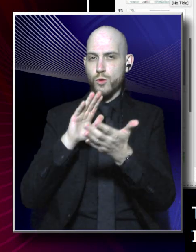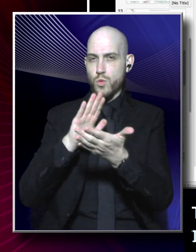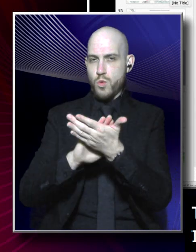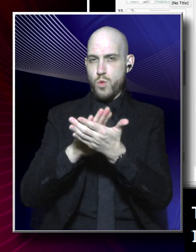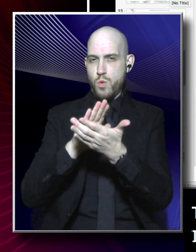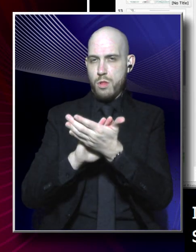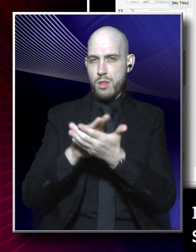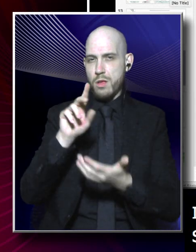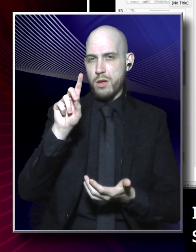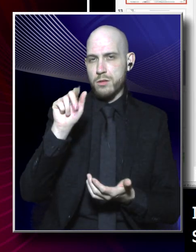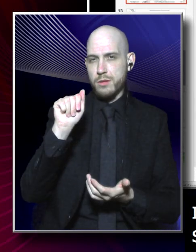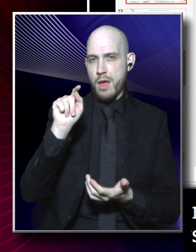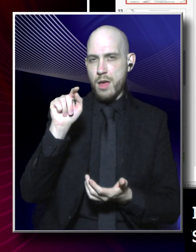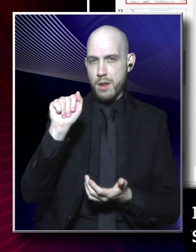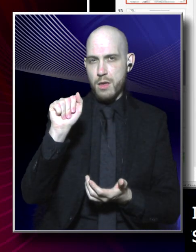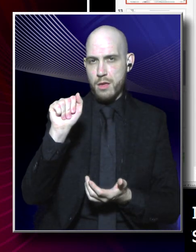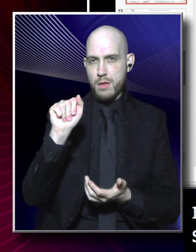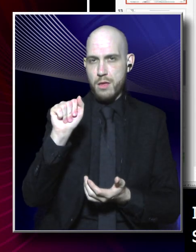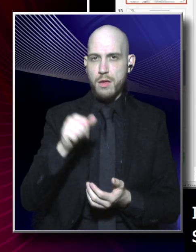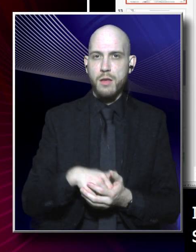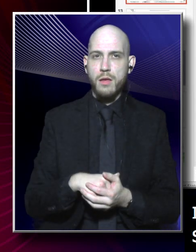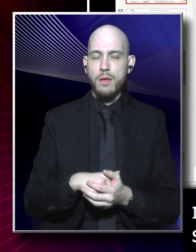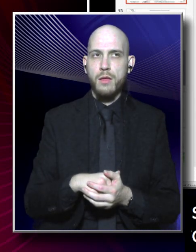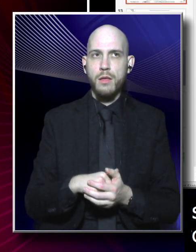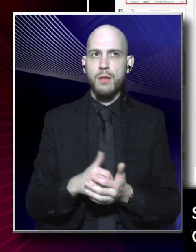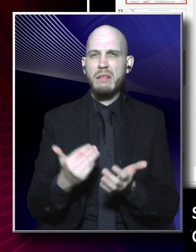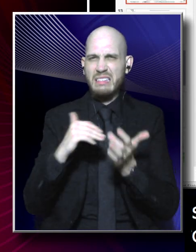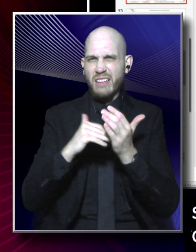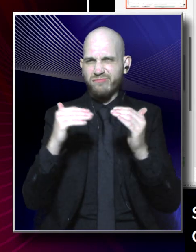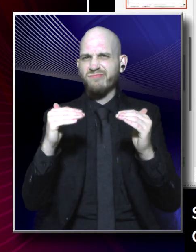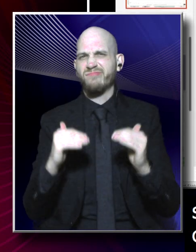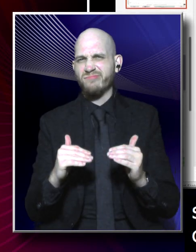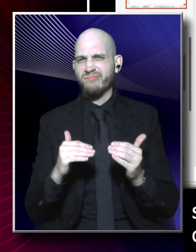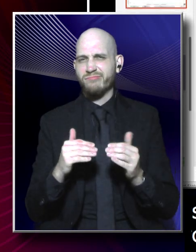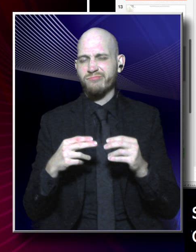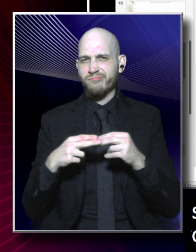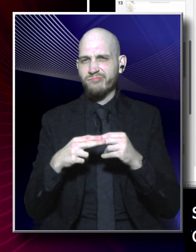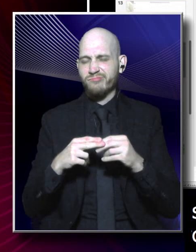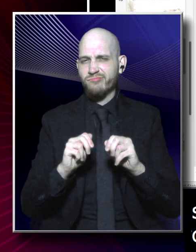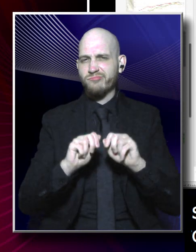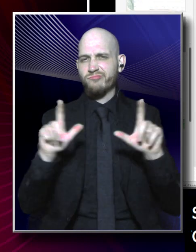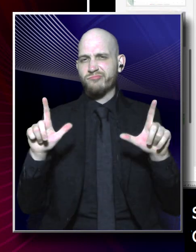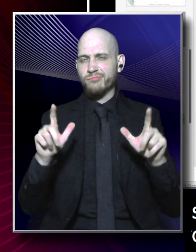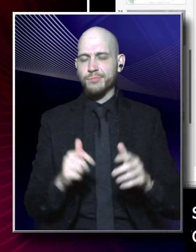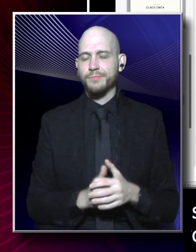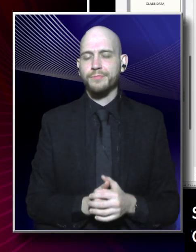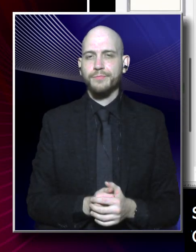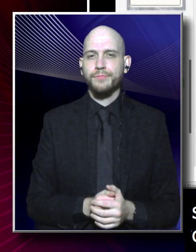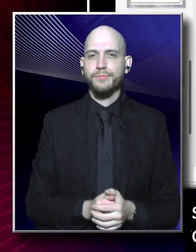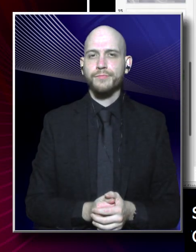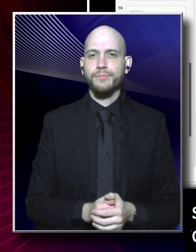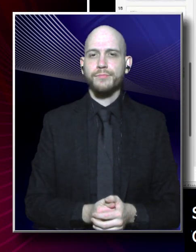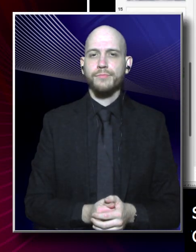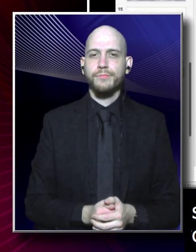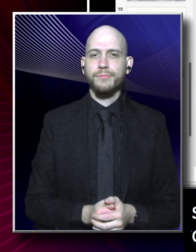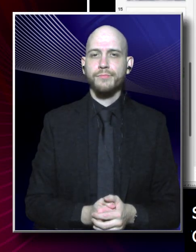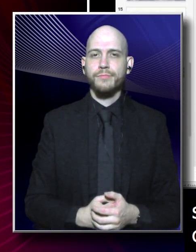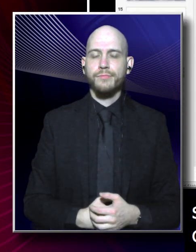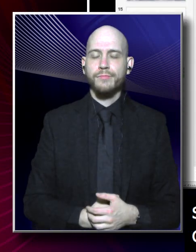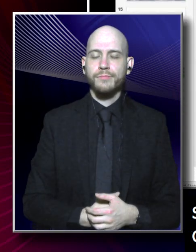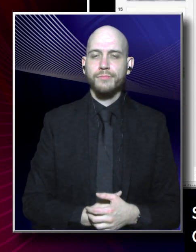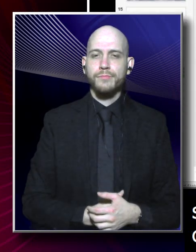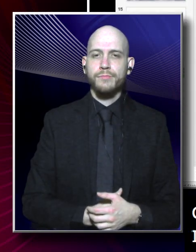If you go to the next slide. So what you're looking at here